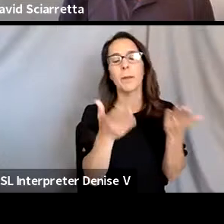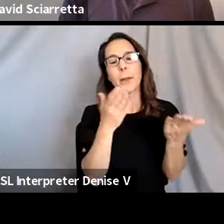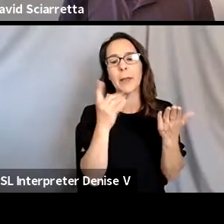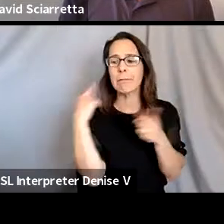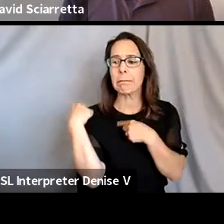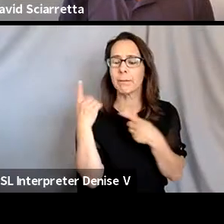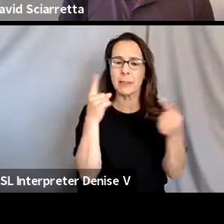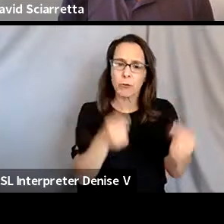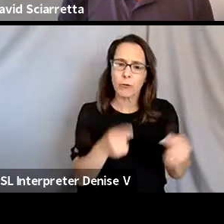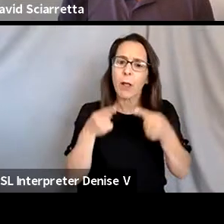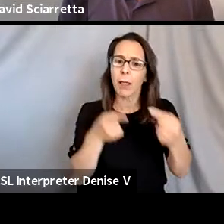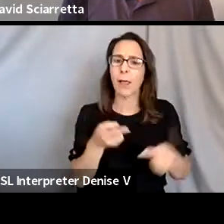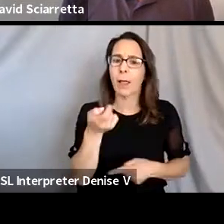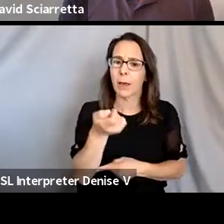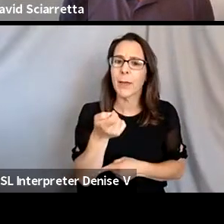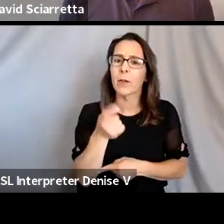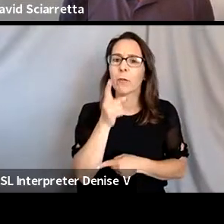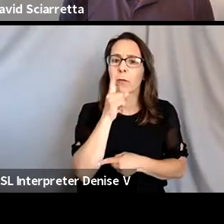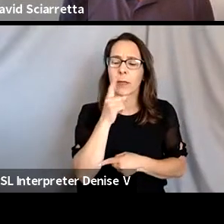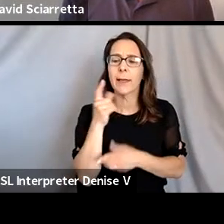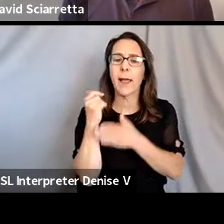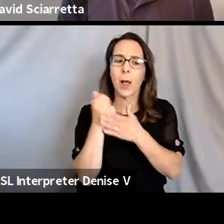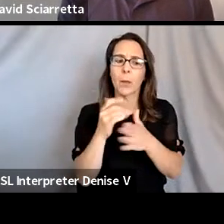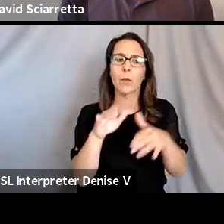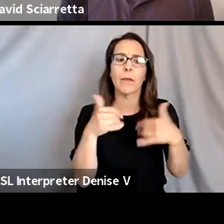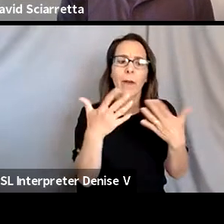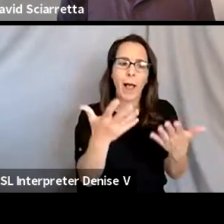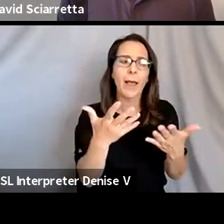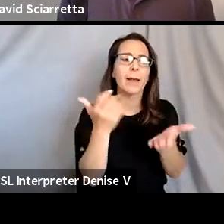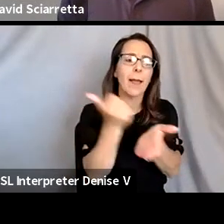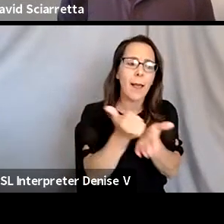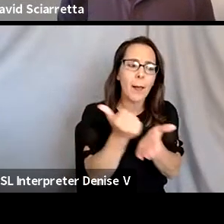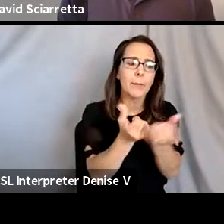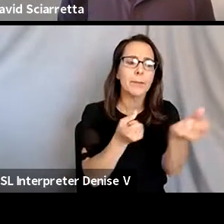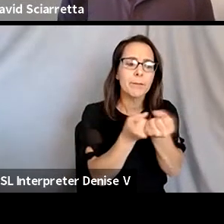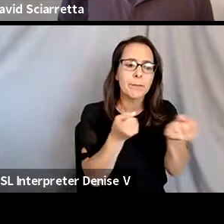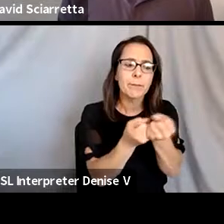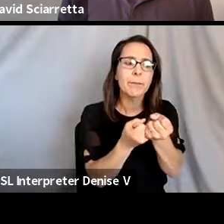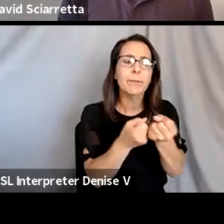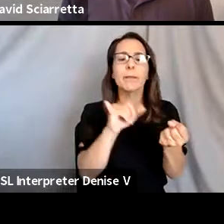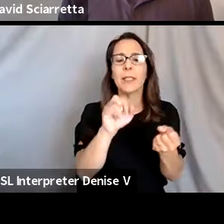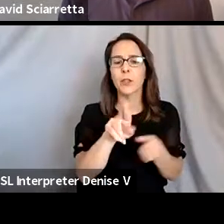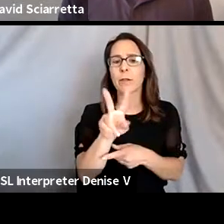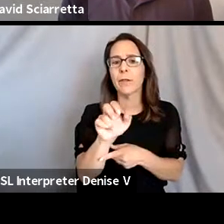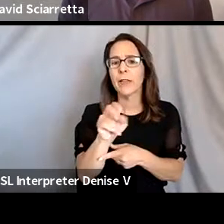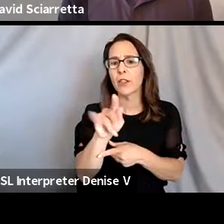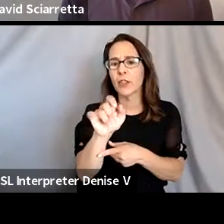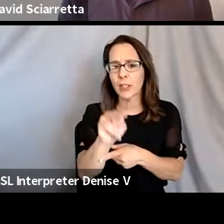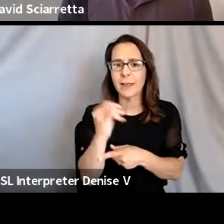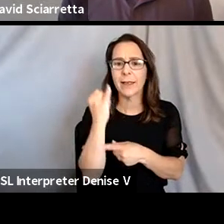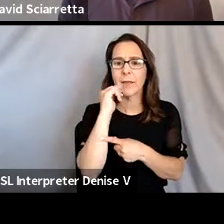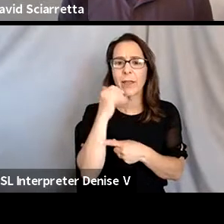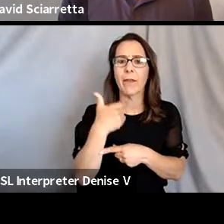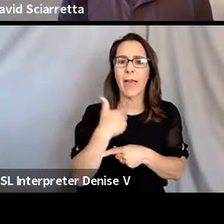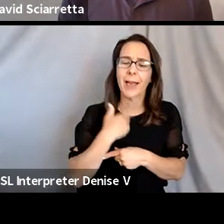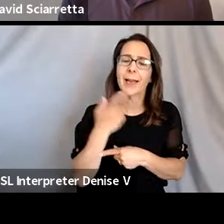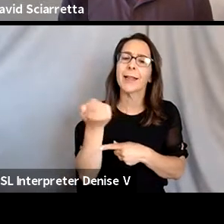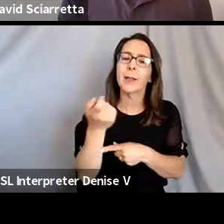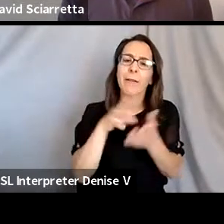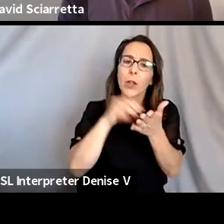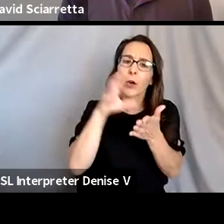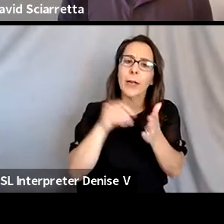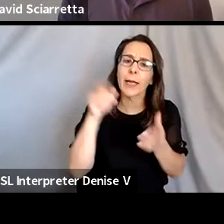to have that remediation and that intervention for learning loss. And then also looking